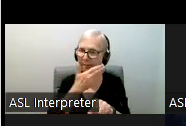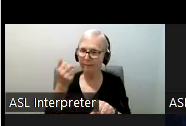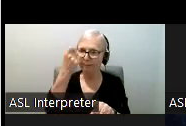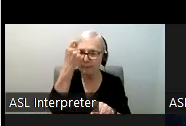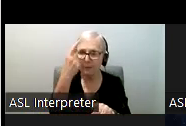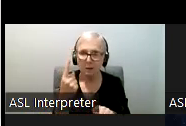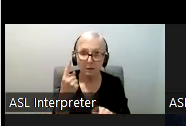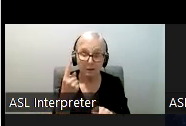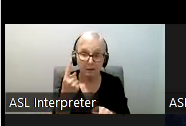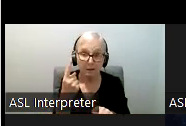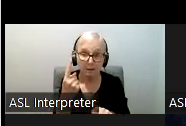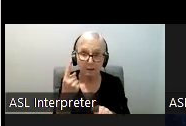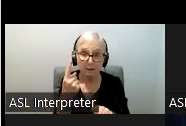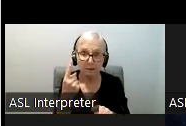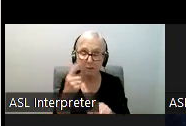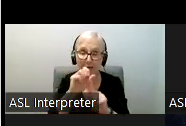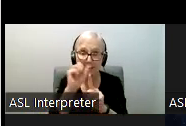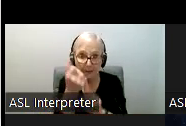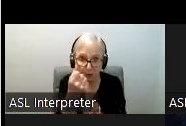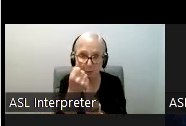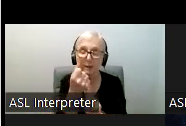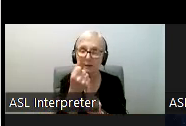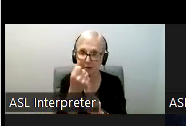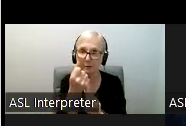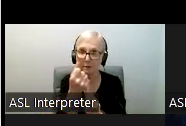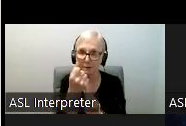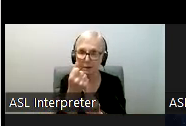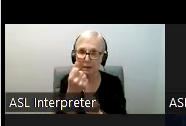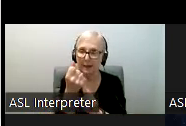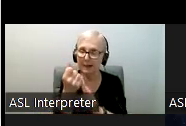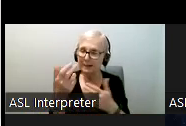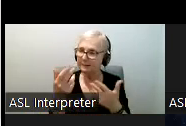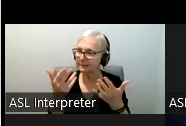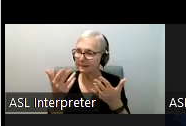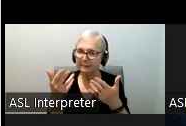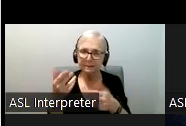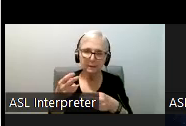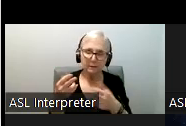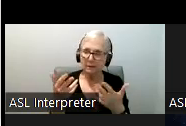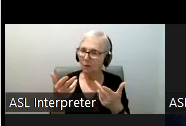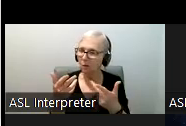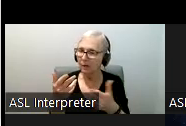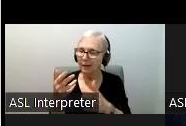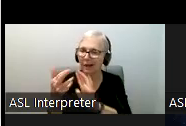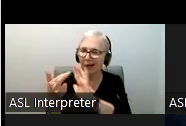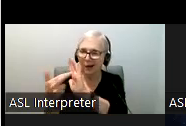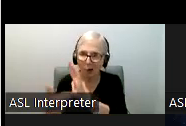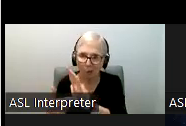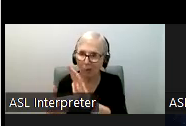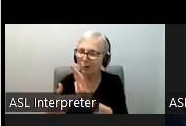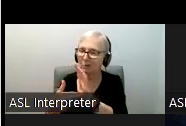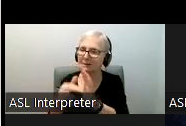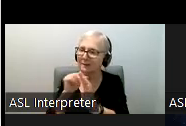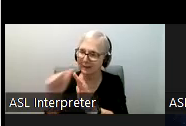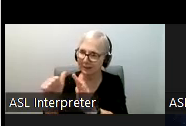understand those situations and some of the shortcomings in our rules. And it really helped